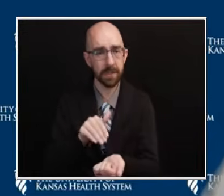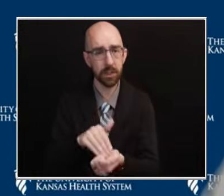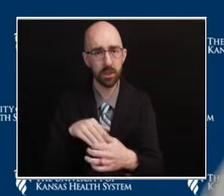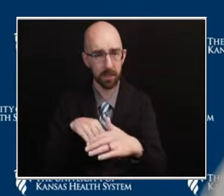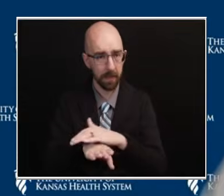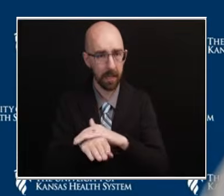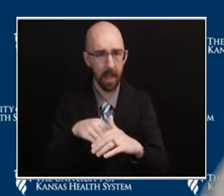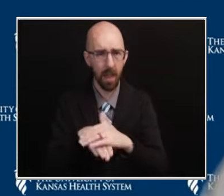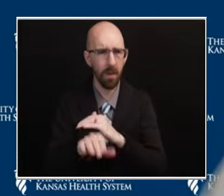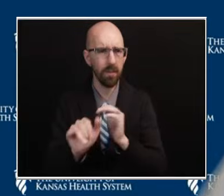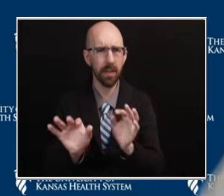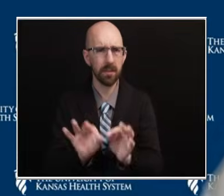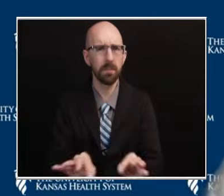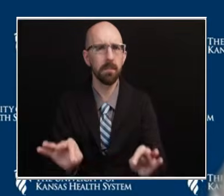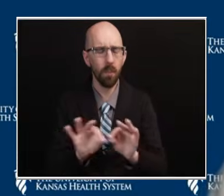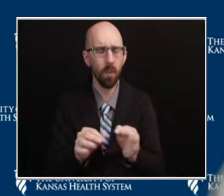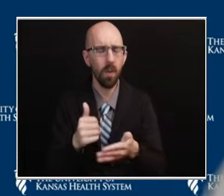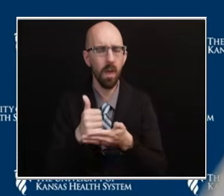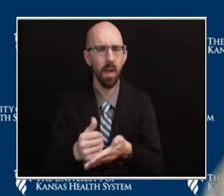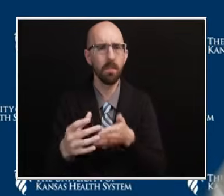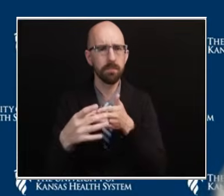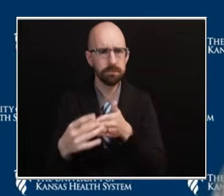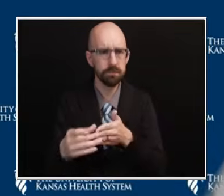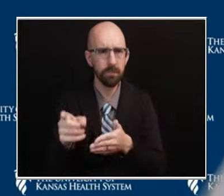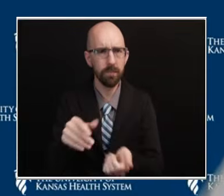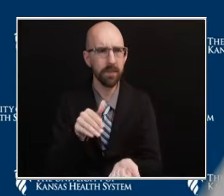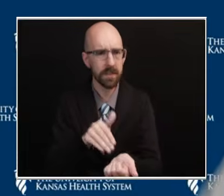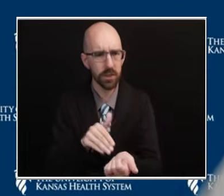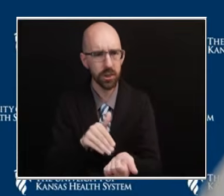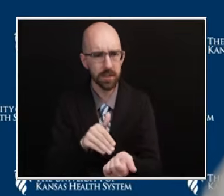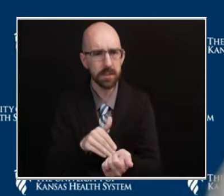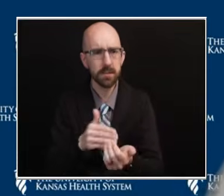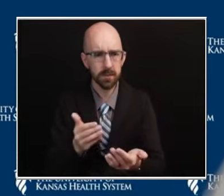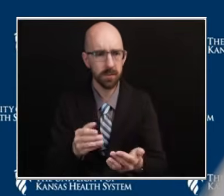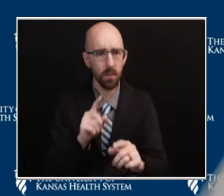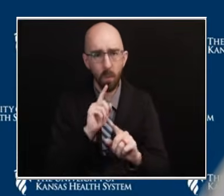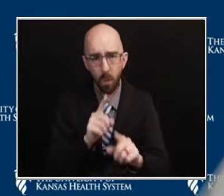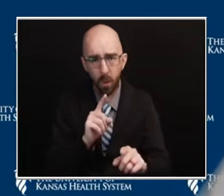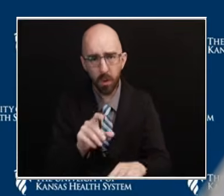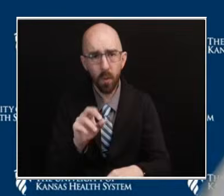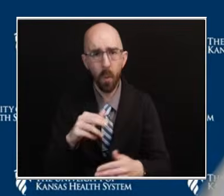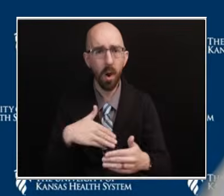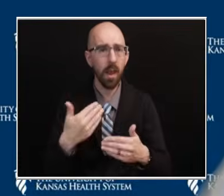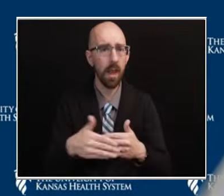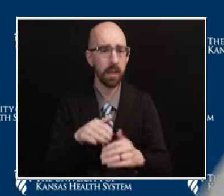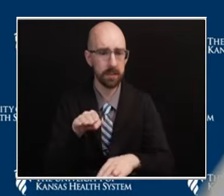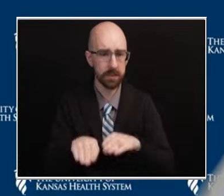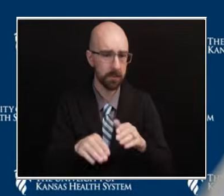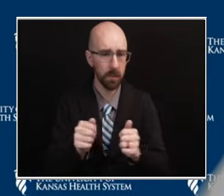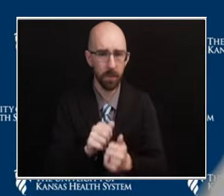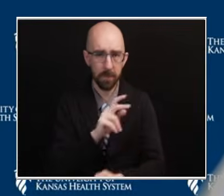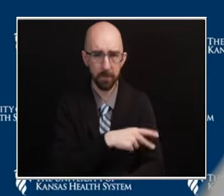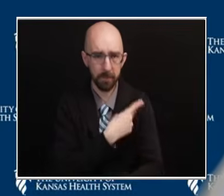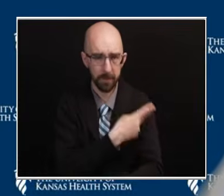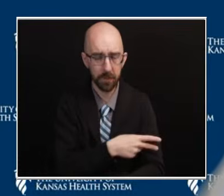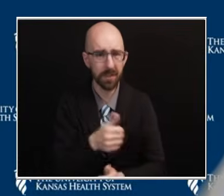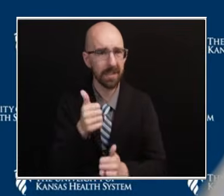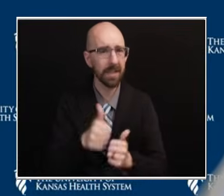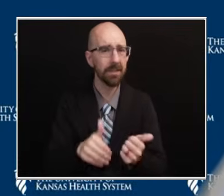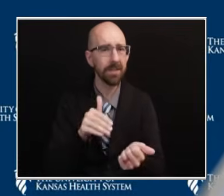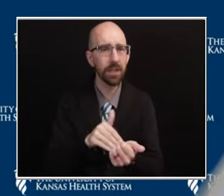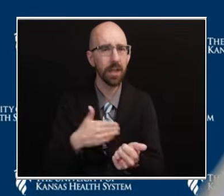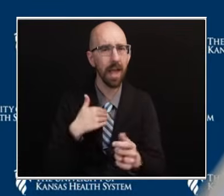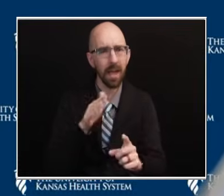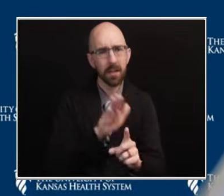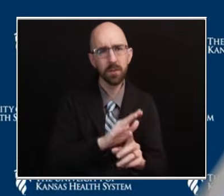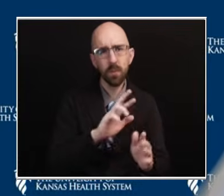critically important to help guide what those physicians order or next steps with the patient. And then each physician has a role.